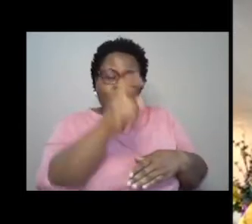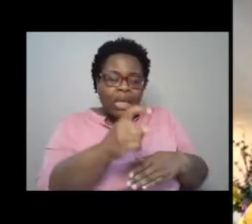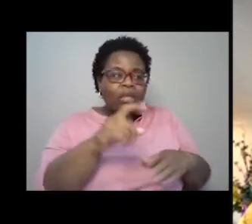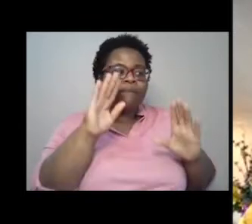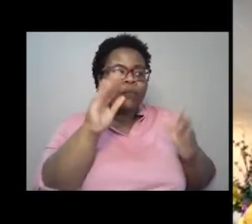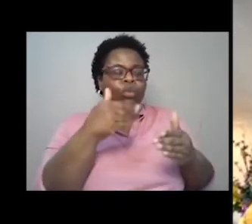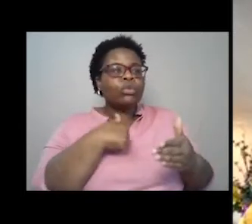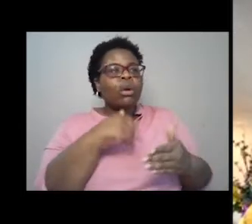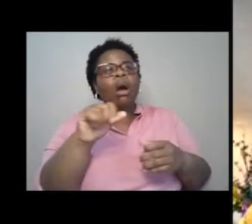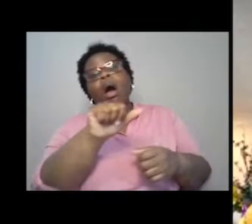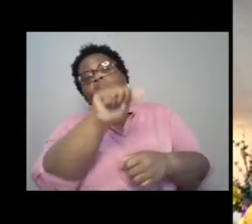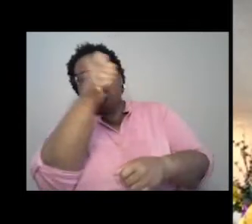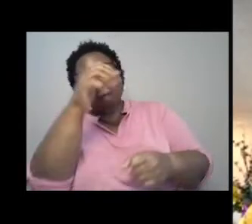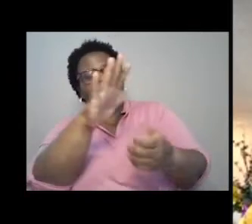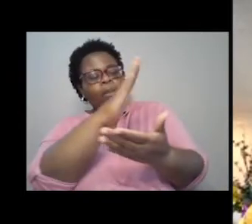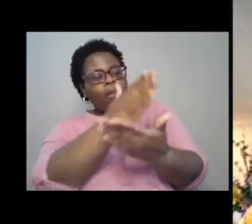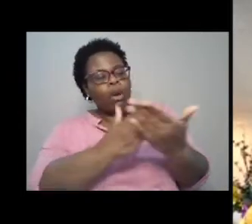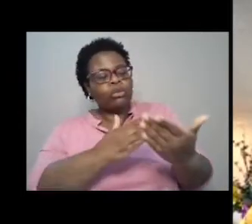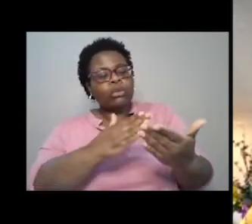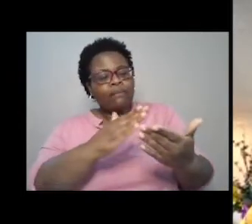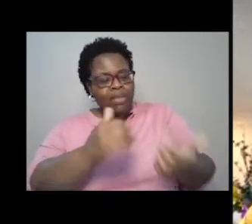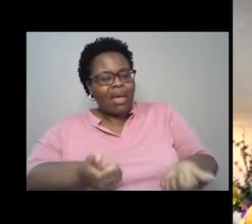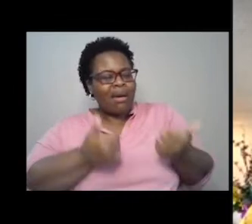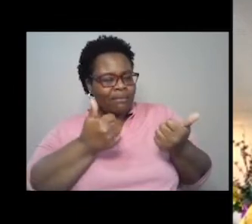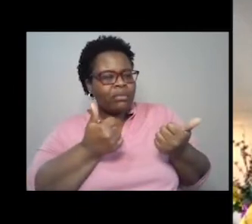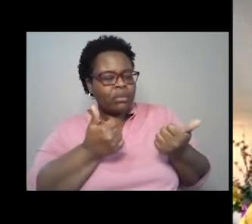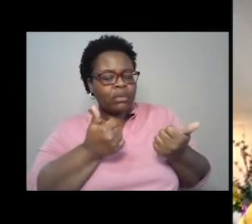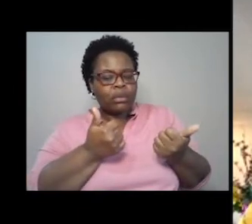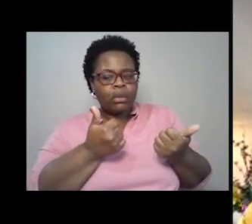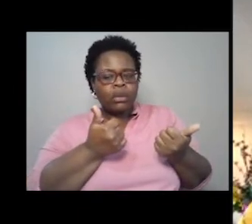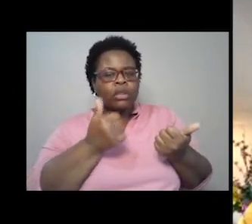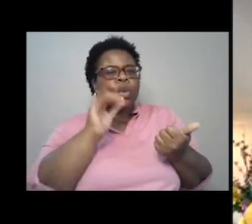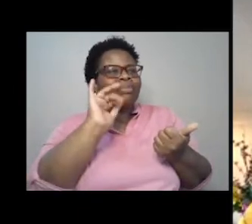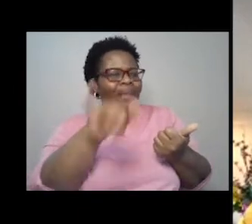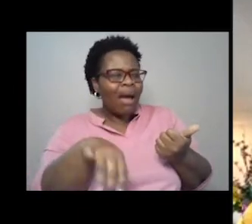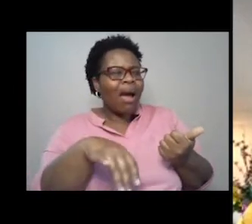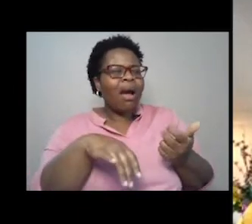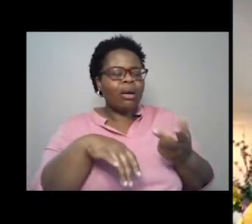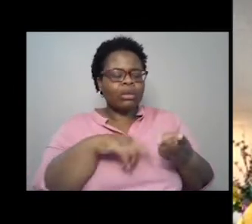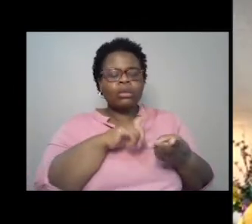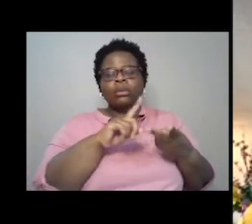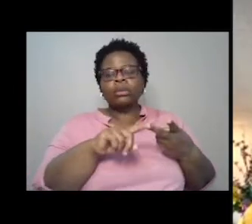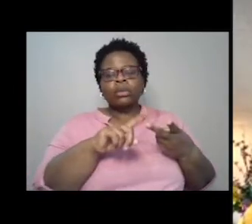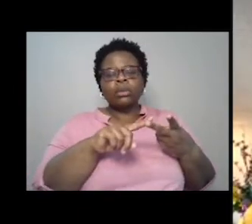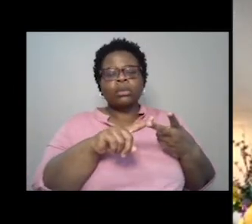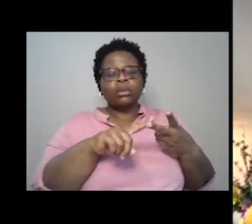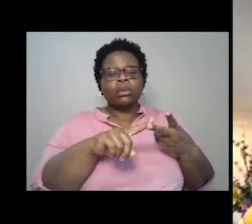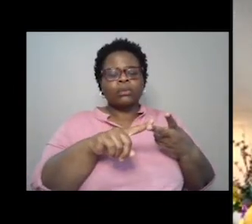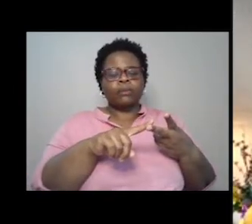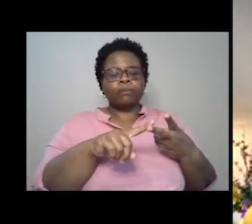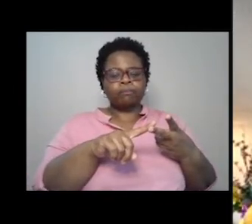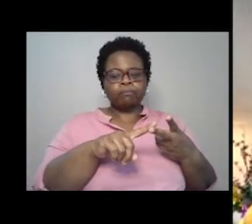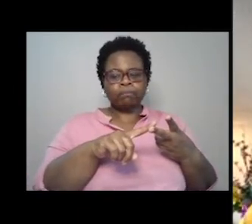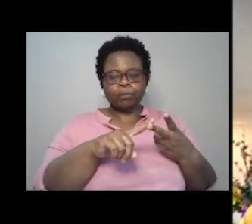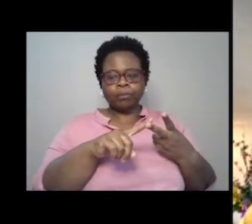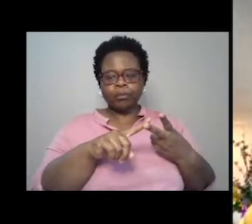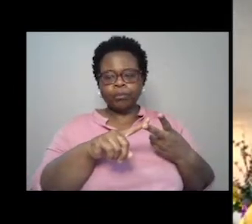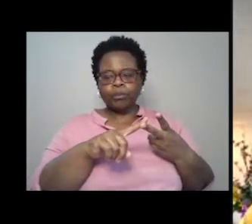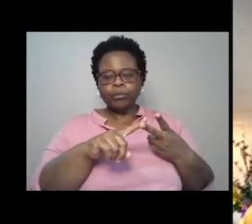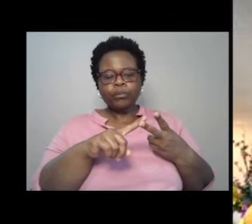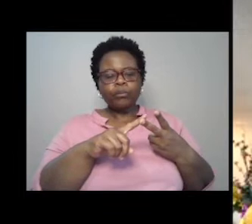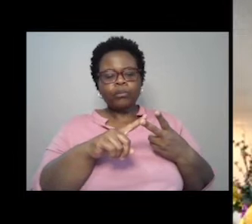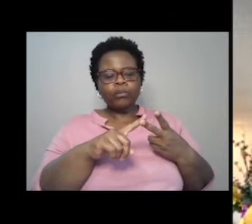to catch up on you one day, which is what's happening that I'm seeing for these women. So that's number one. I think number